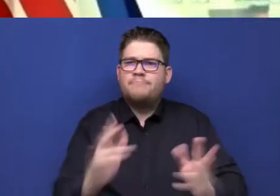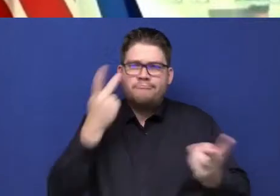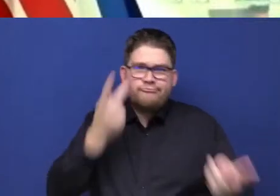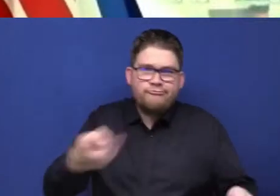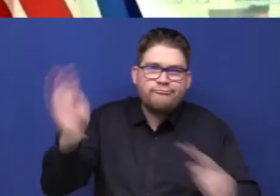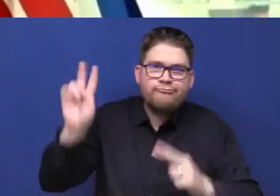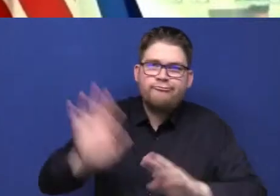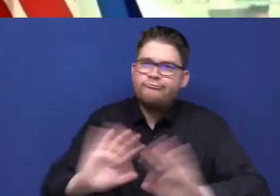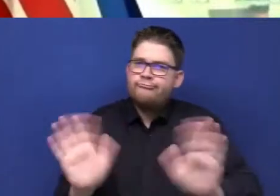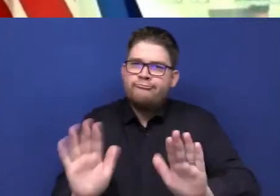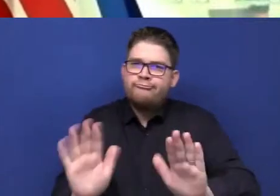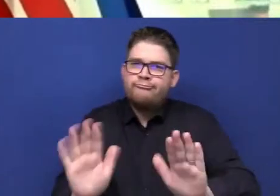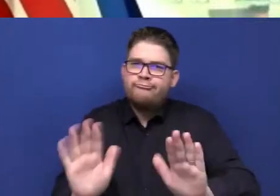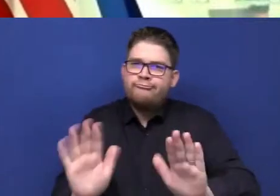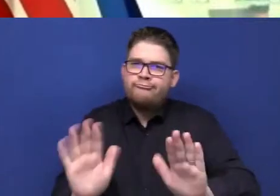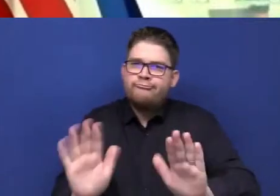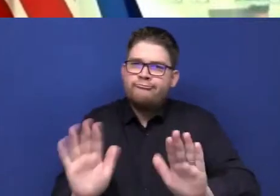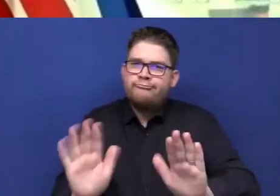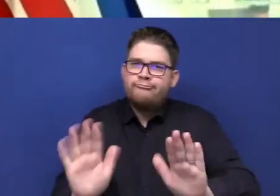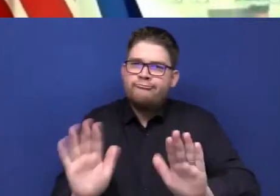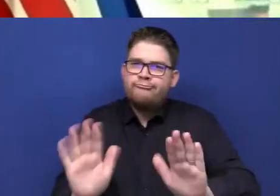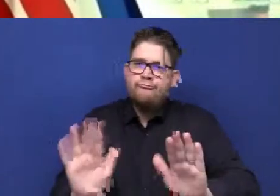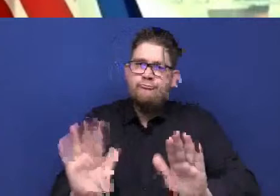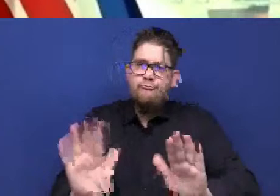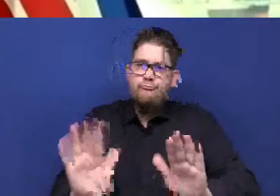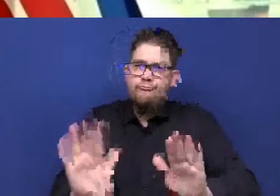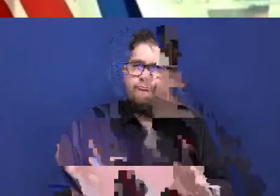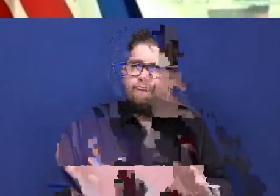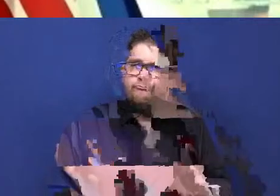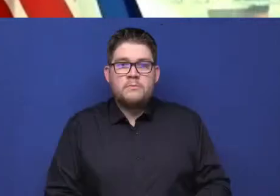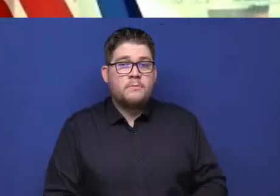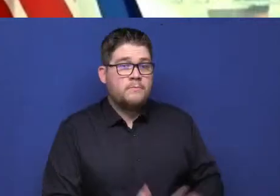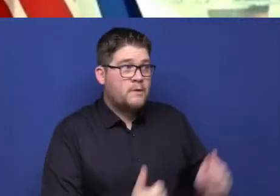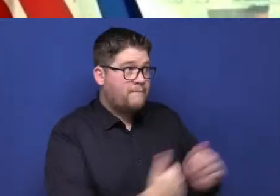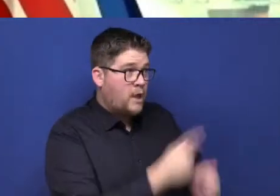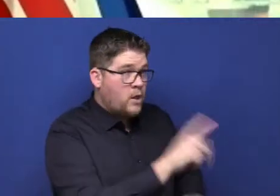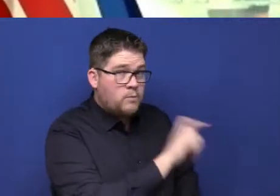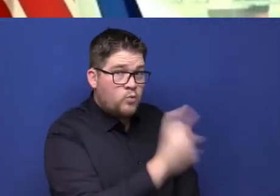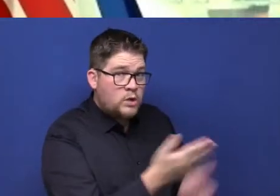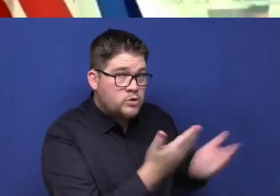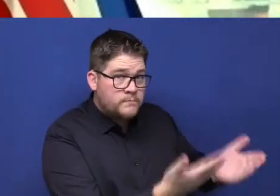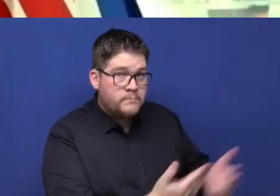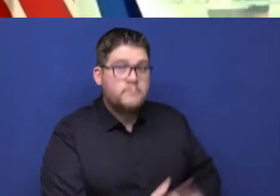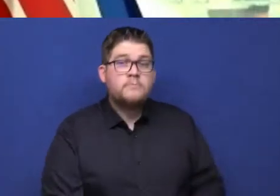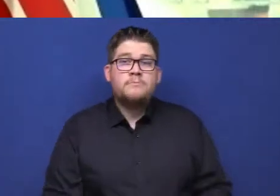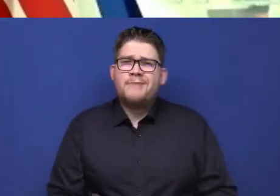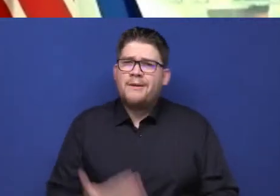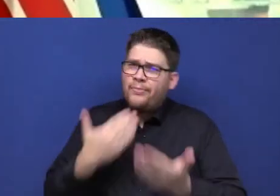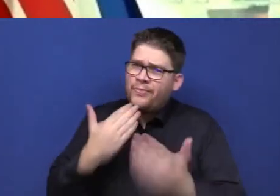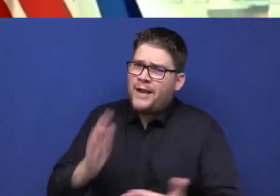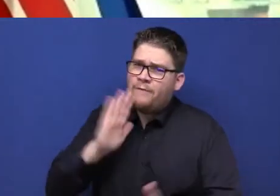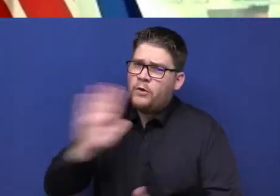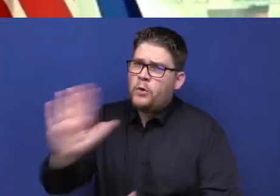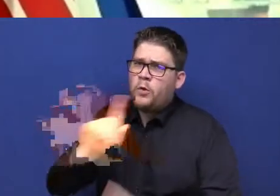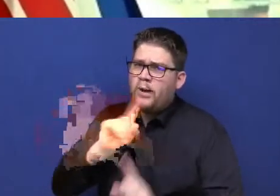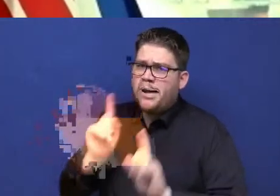what the dollar figure is for the budget is for this year for fighting wildfires,